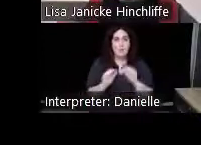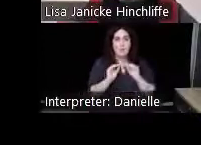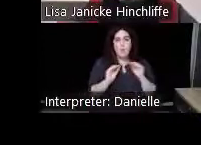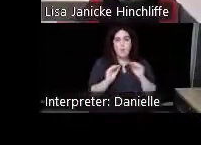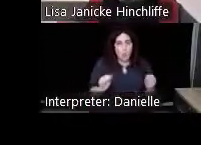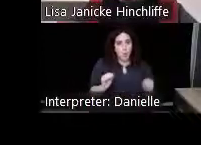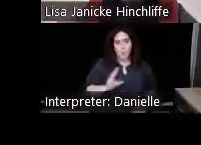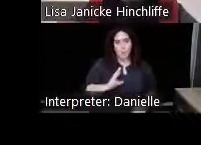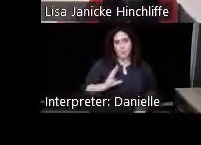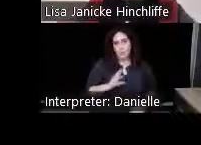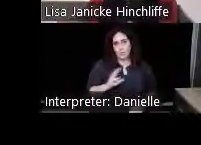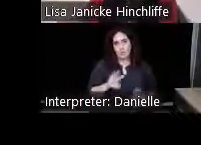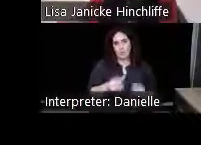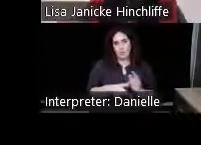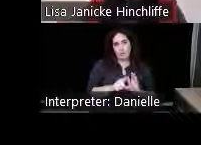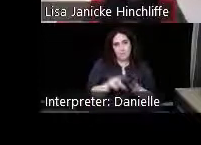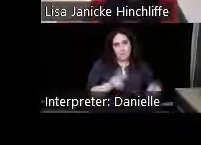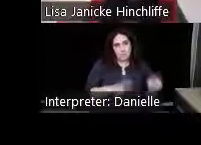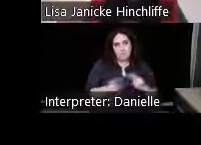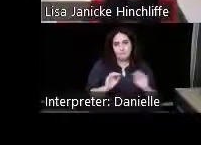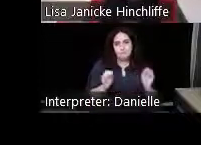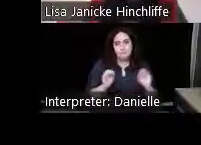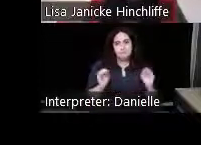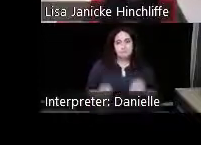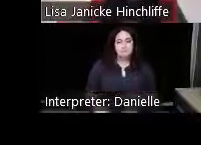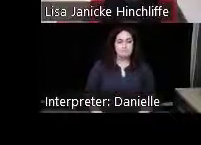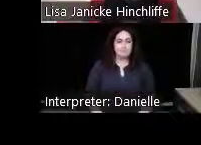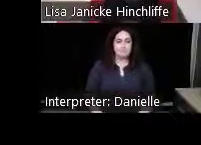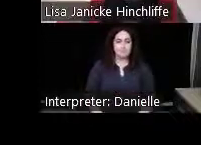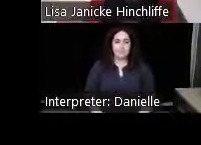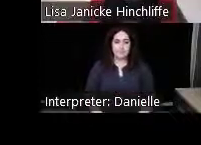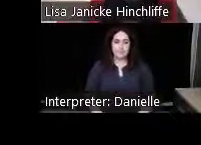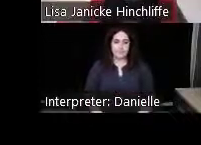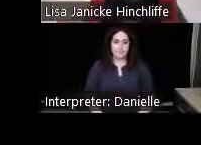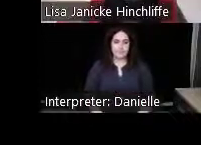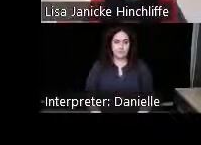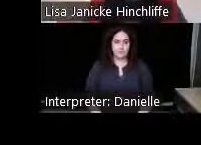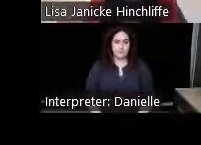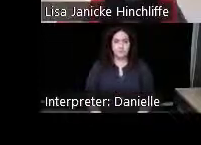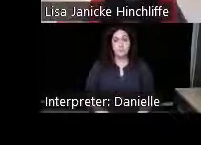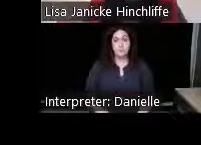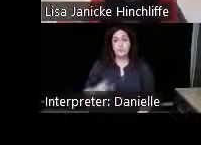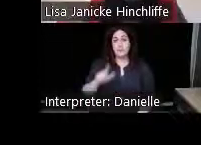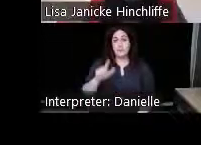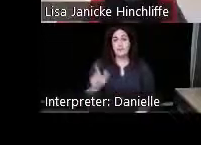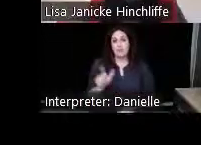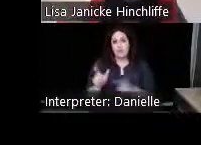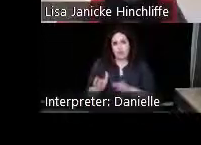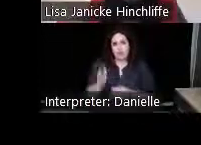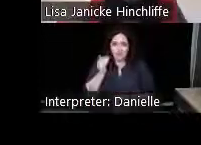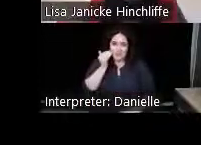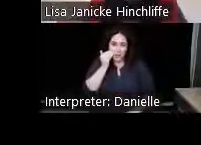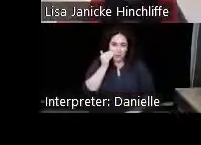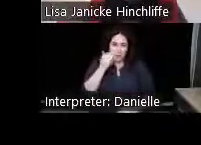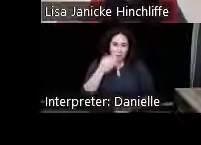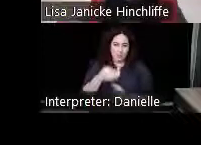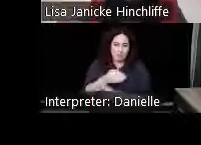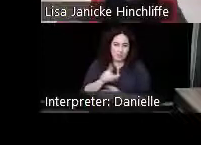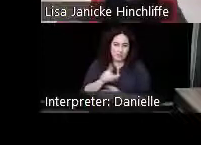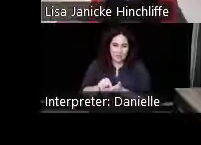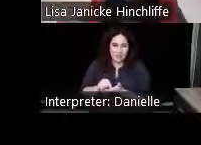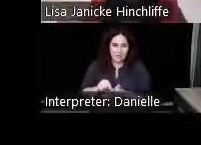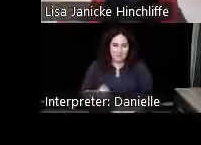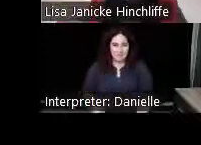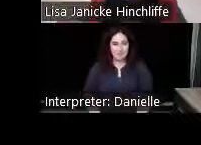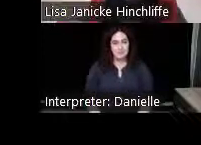review. So we are increasingly, as librarians, obviously aware of this, and certain fields have a